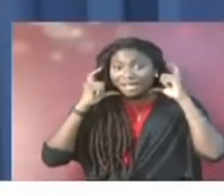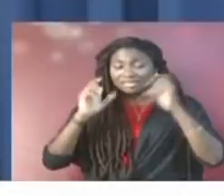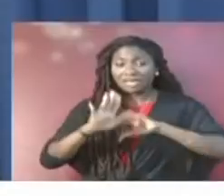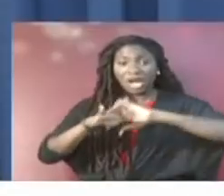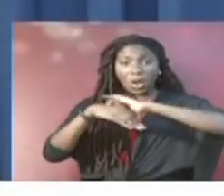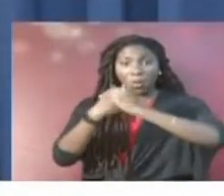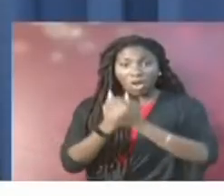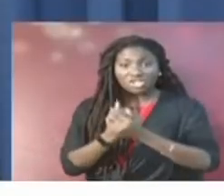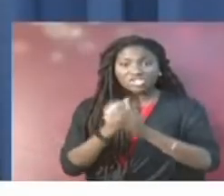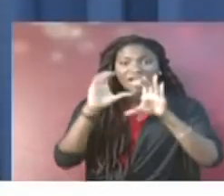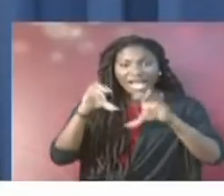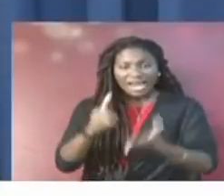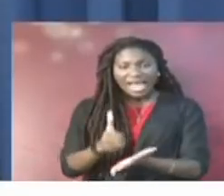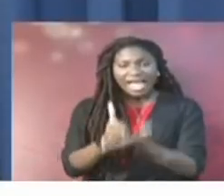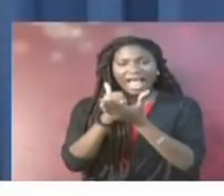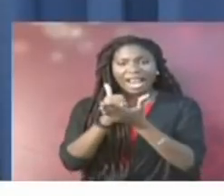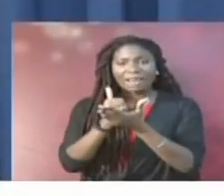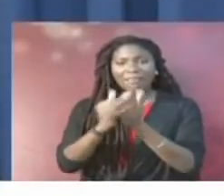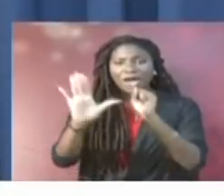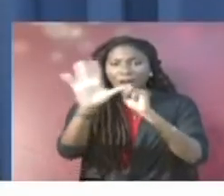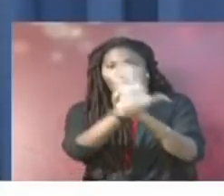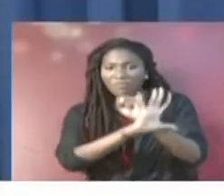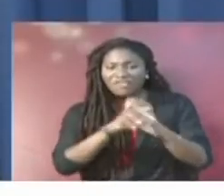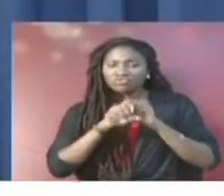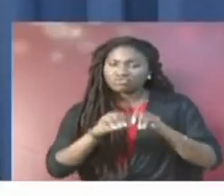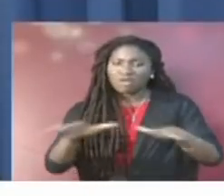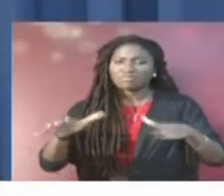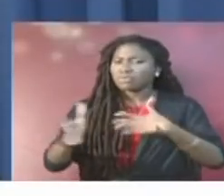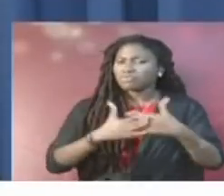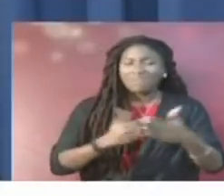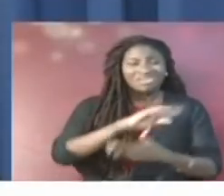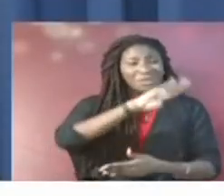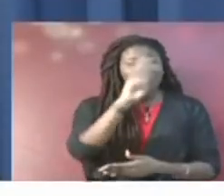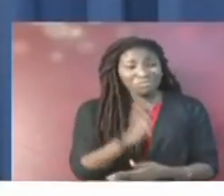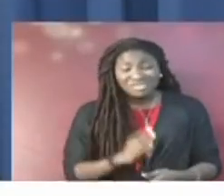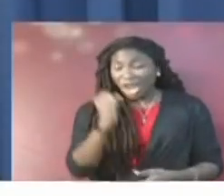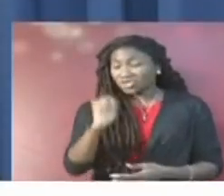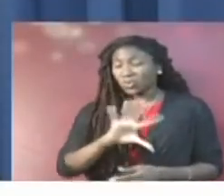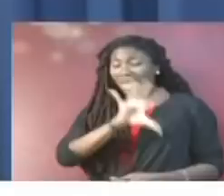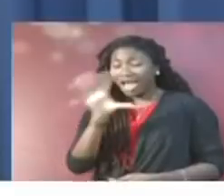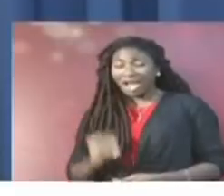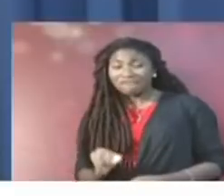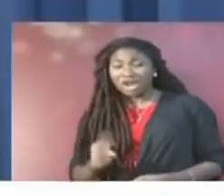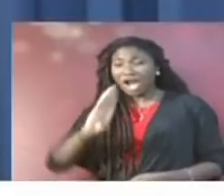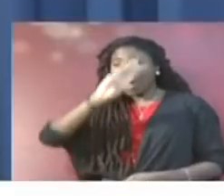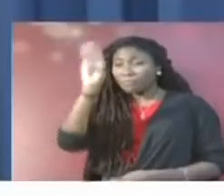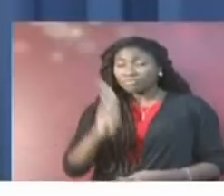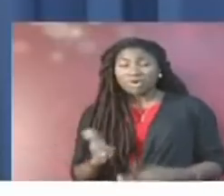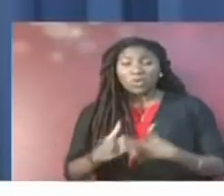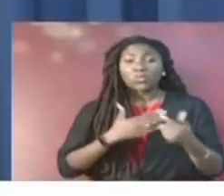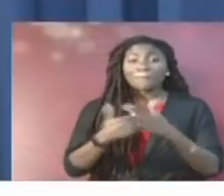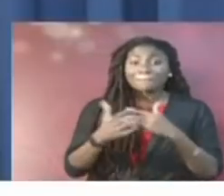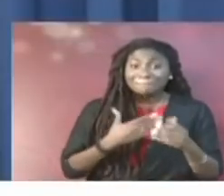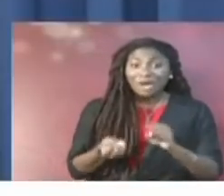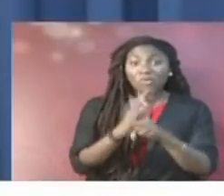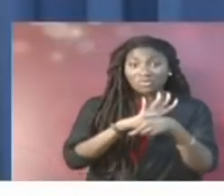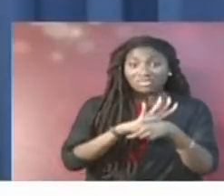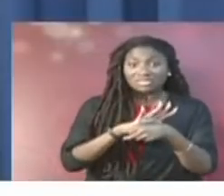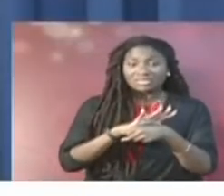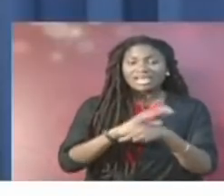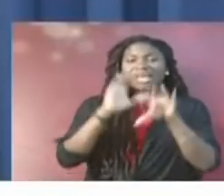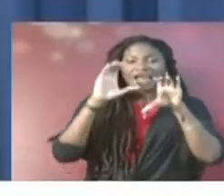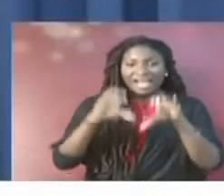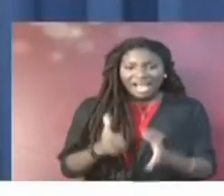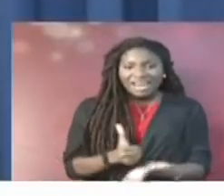can prevent the spread. Whether it's P1, B117, South African, we can do it by doing the same things we have been doing for the last